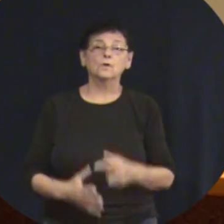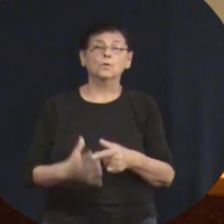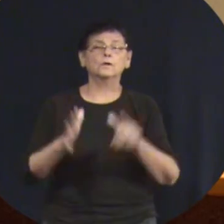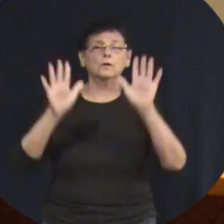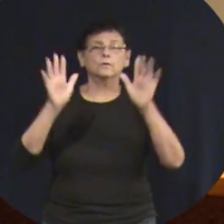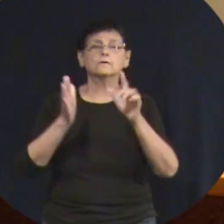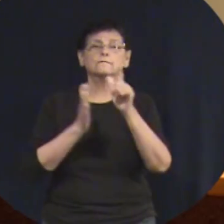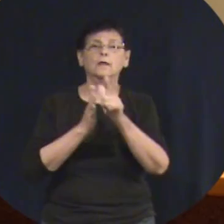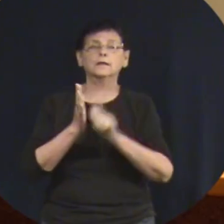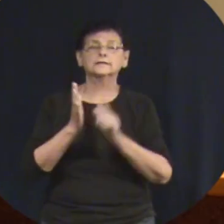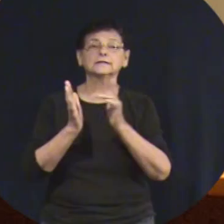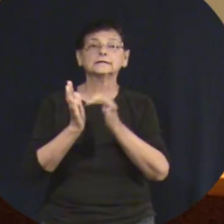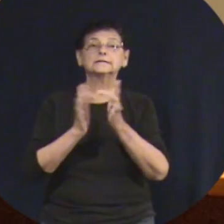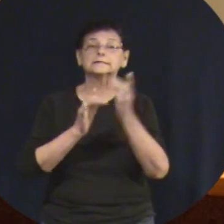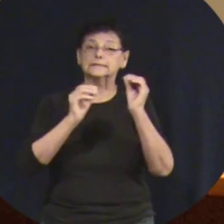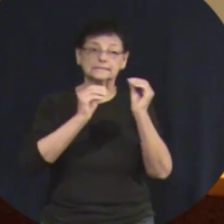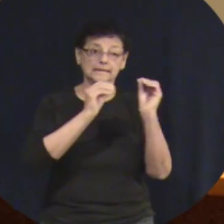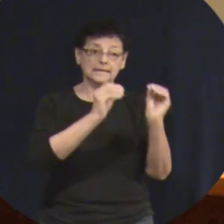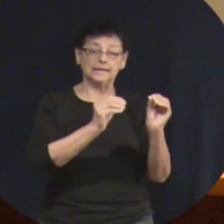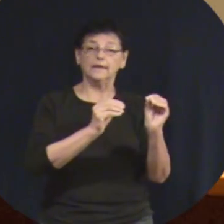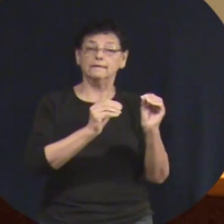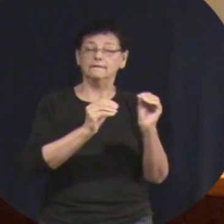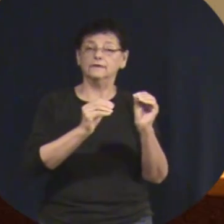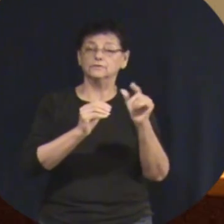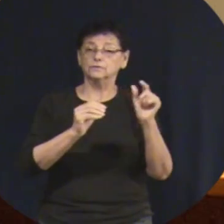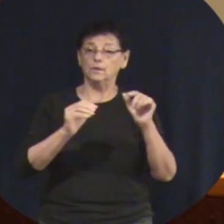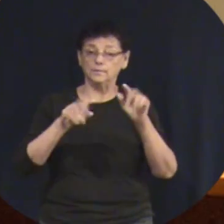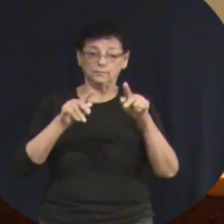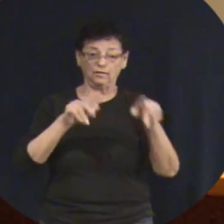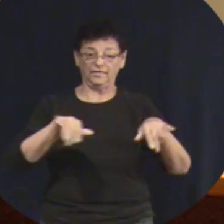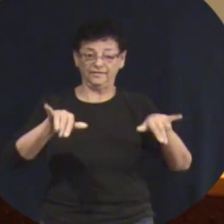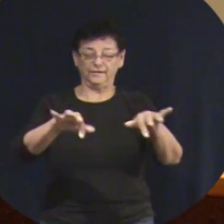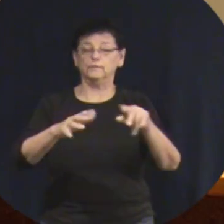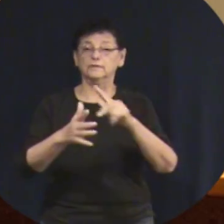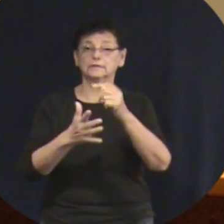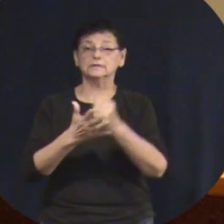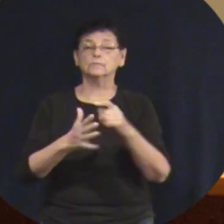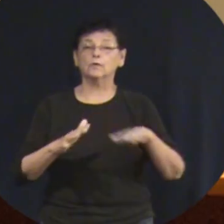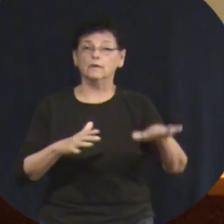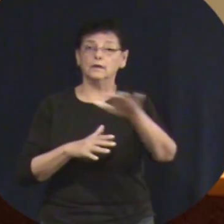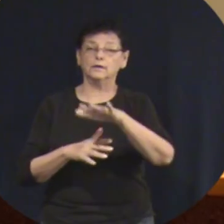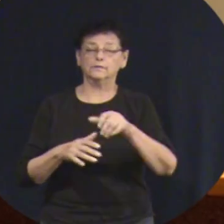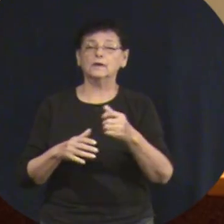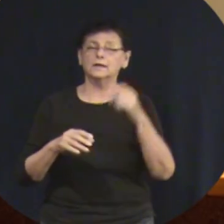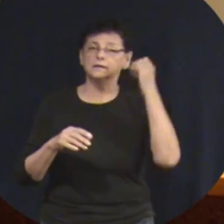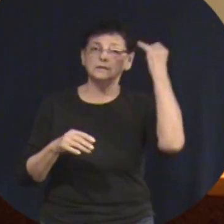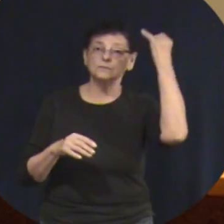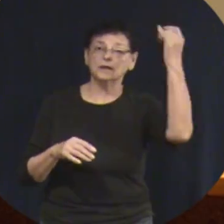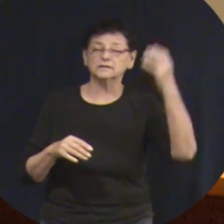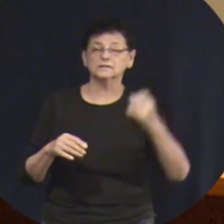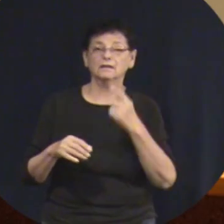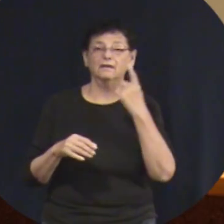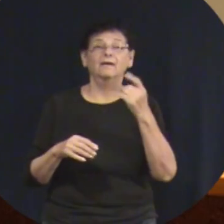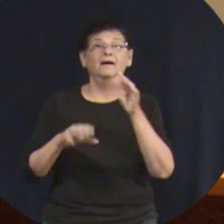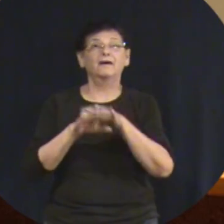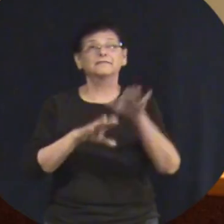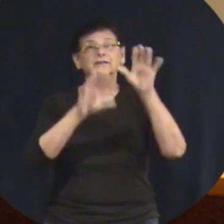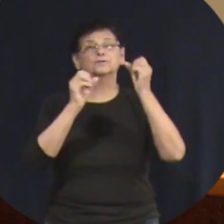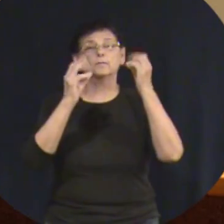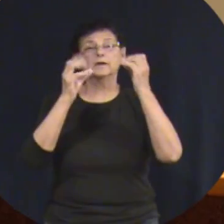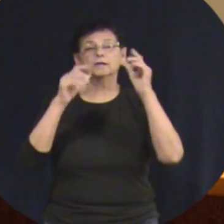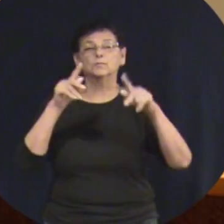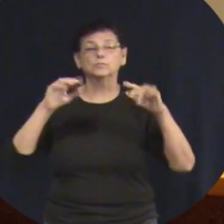What a great lesson that Jesus gave to those that were gathered there in the temple area. I could imagine there up on that hill,